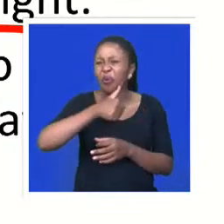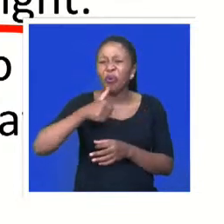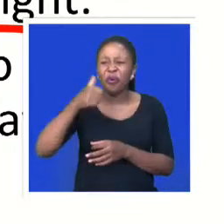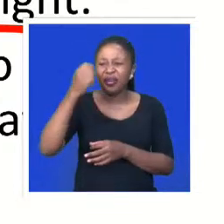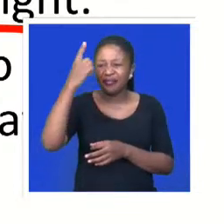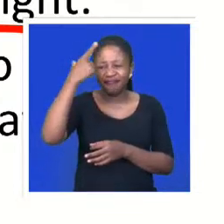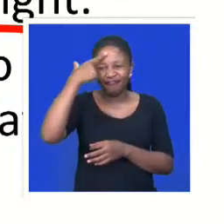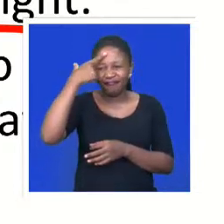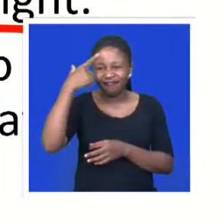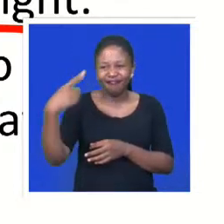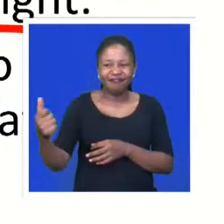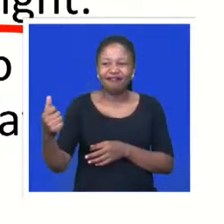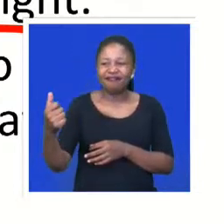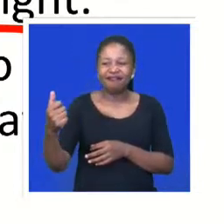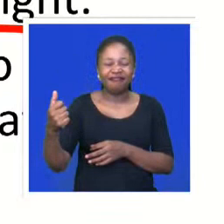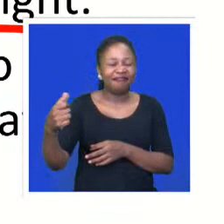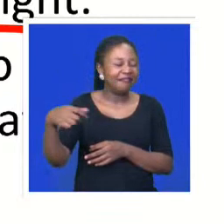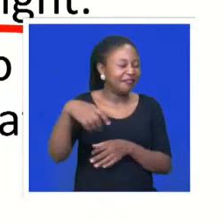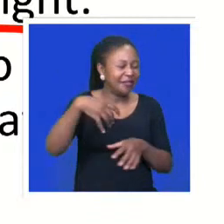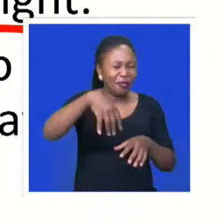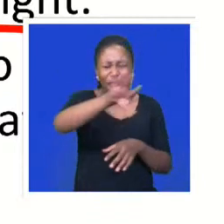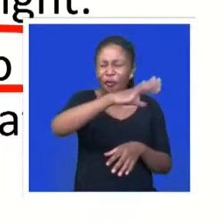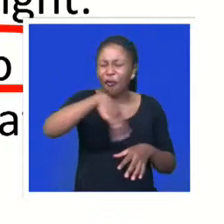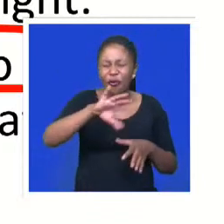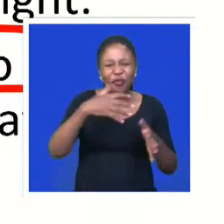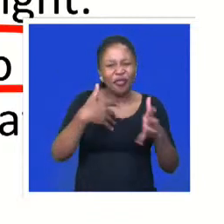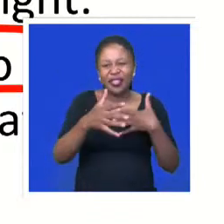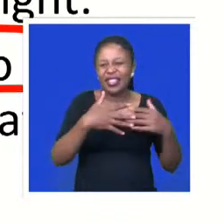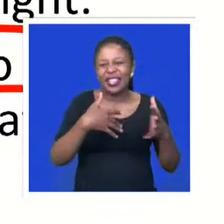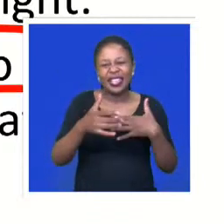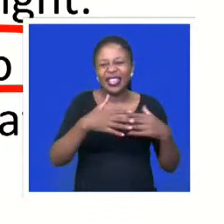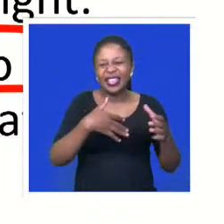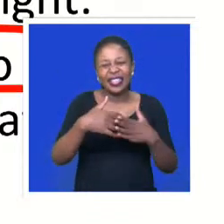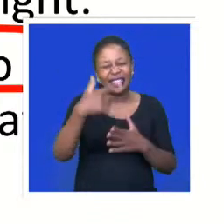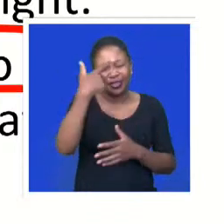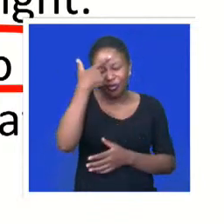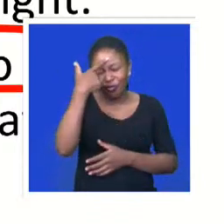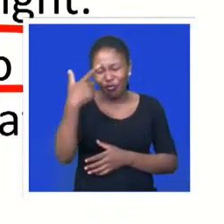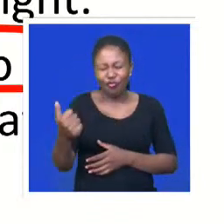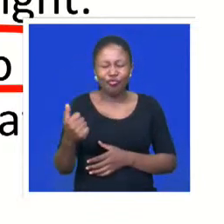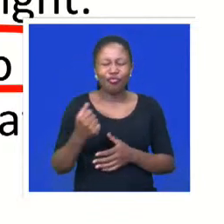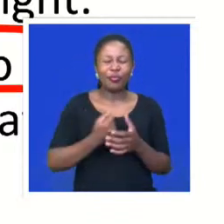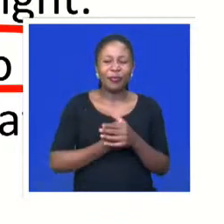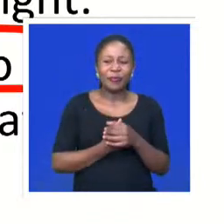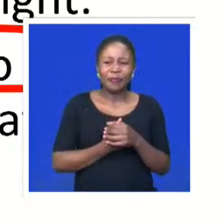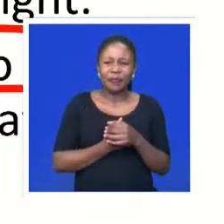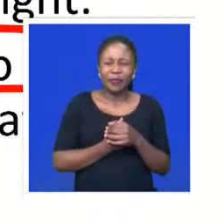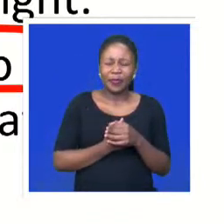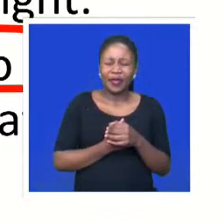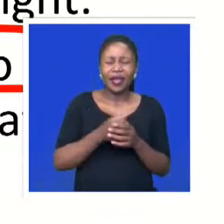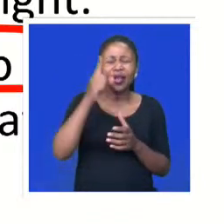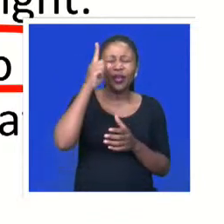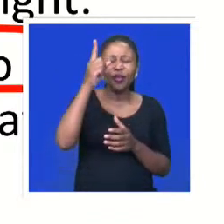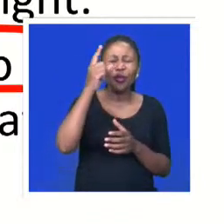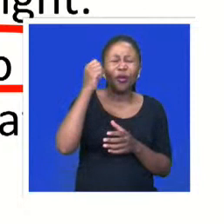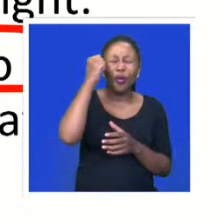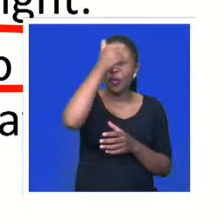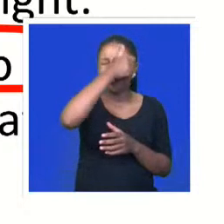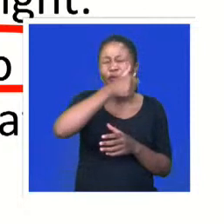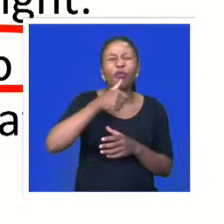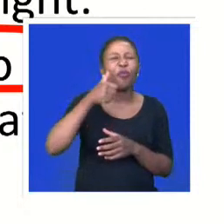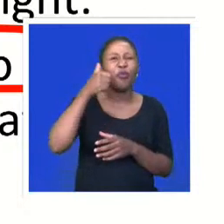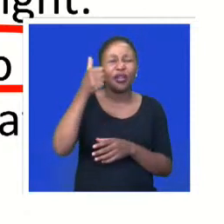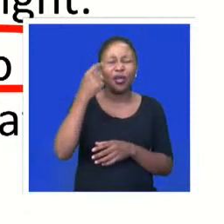God knew that in order for a man to have authority over creation, he must create